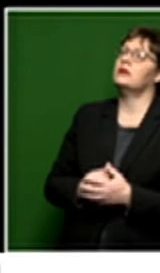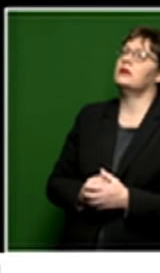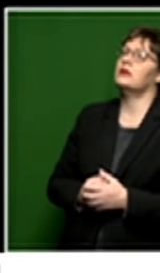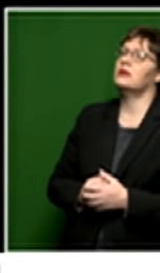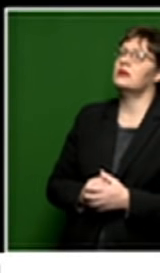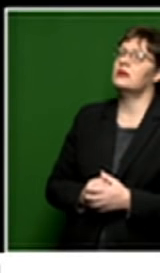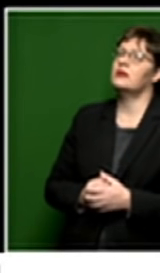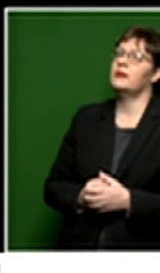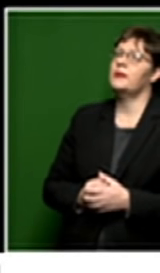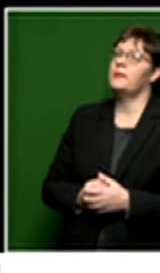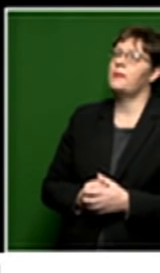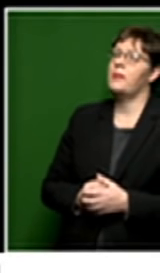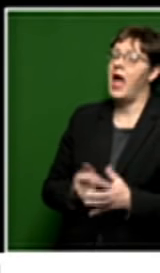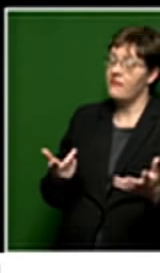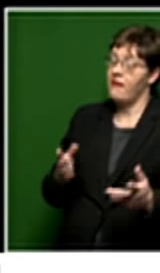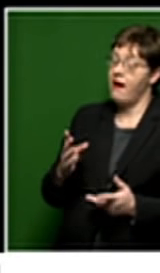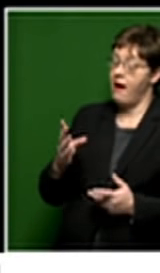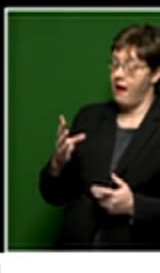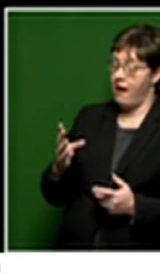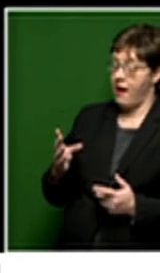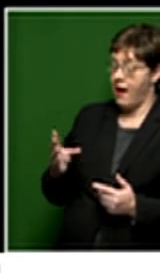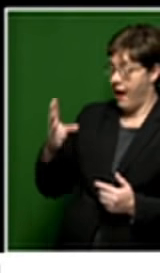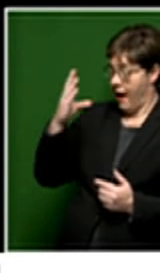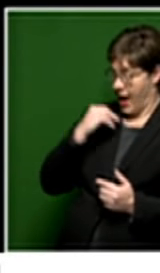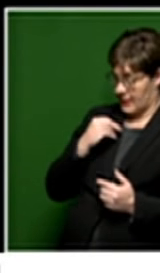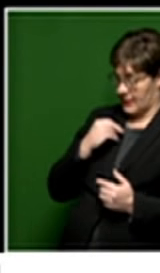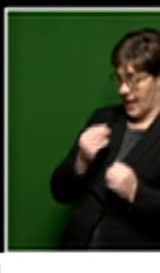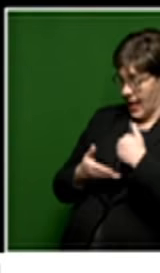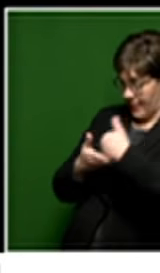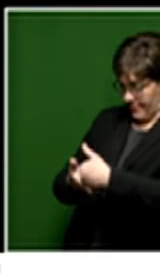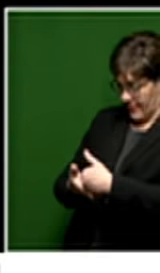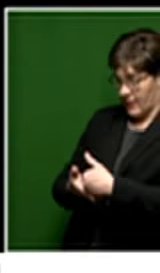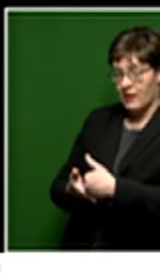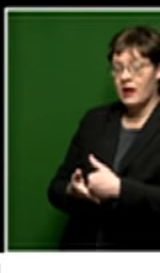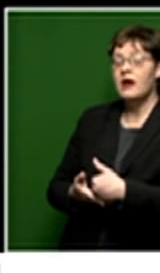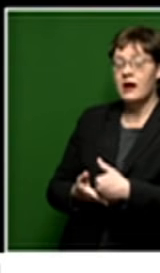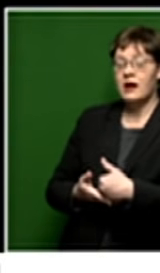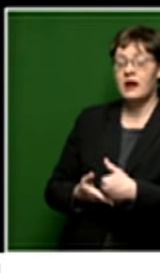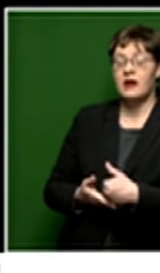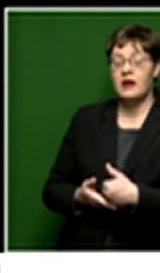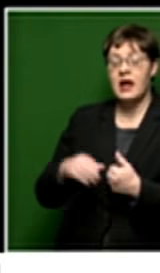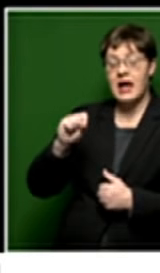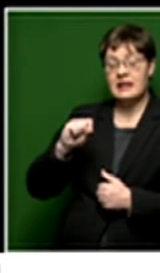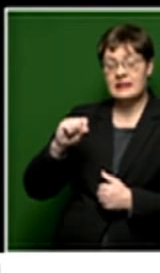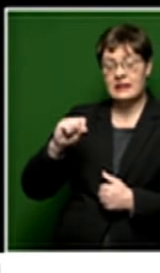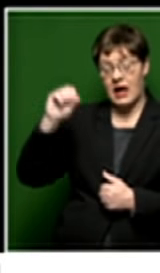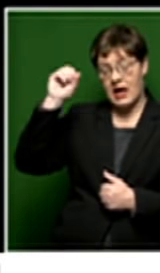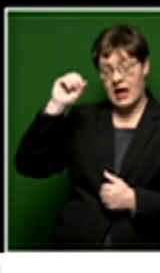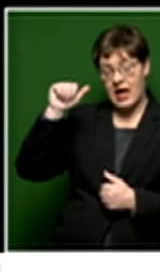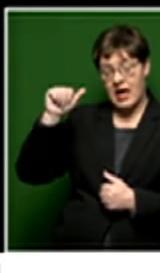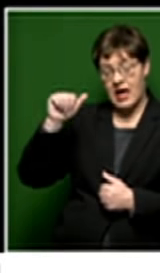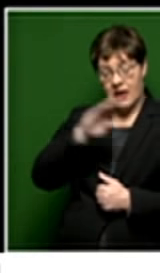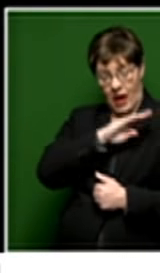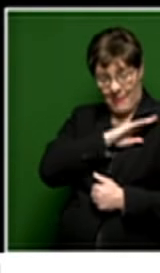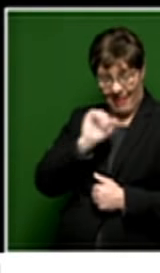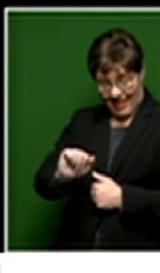if someone asks assistance, Defense Force, we are the SAPS, as this operation is going